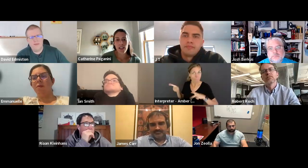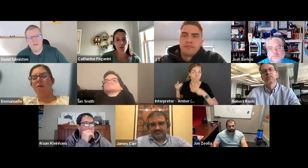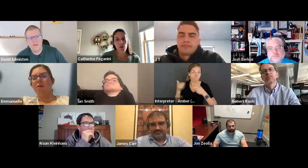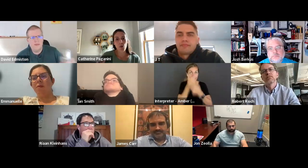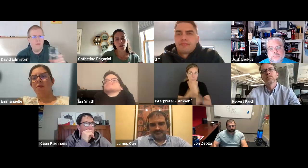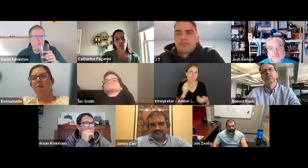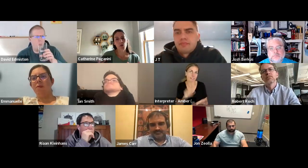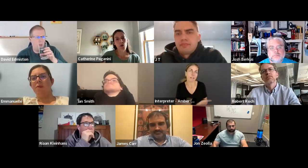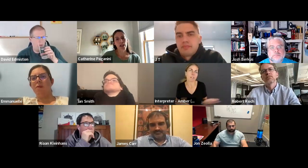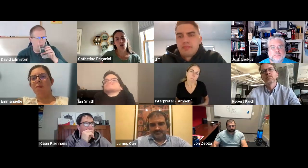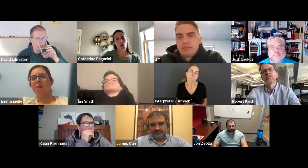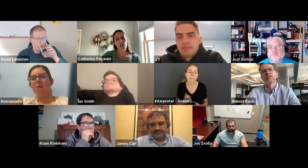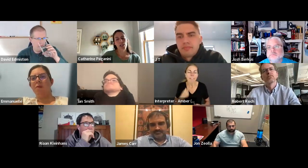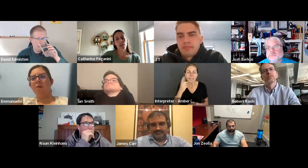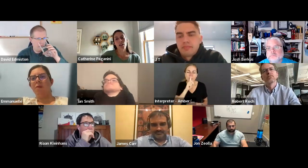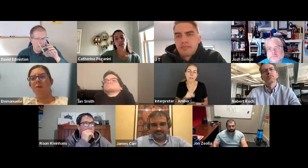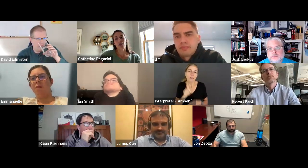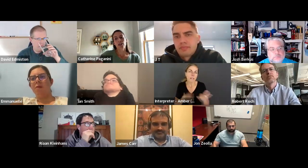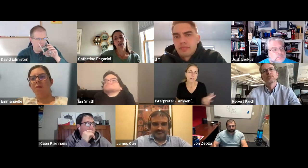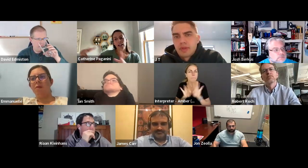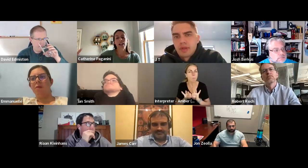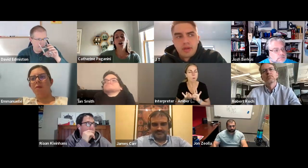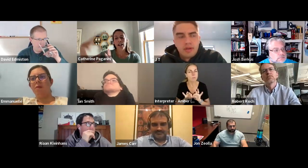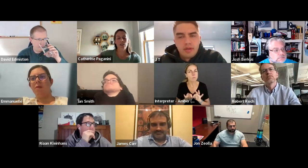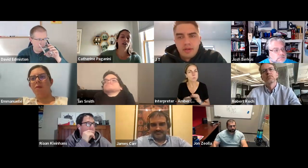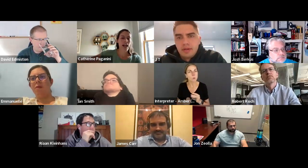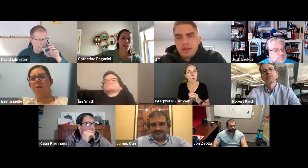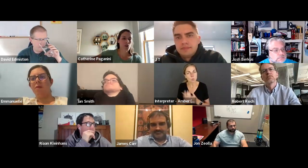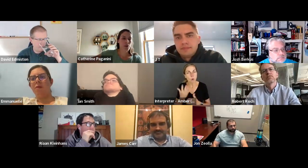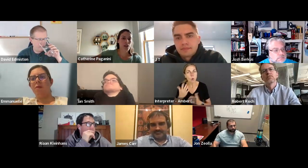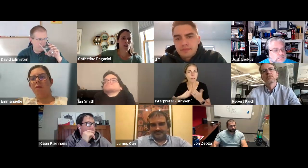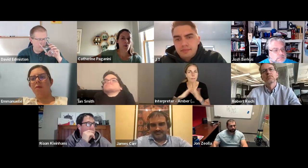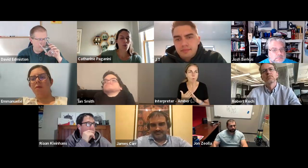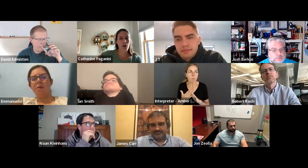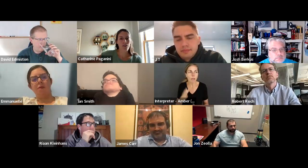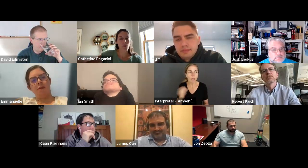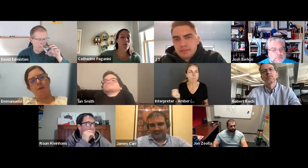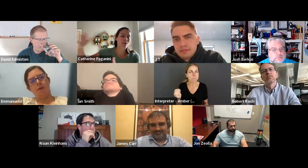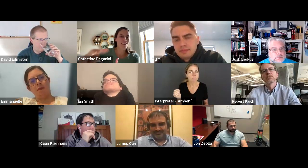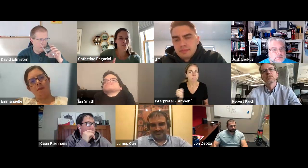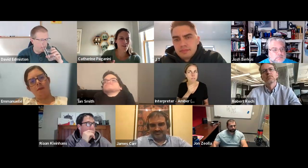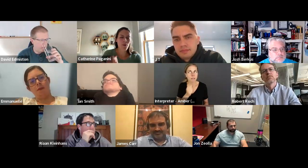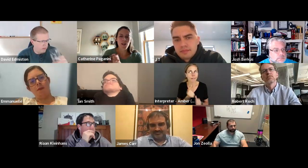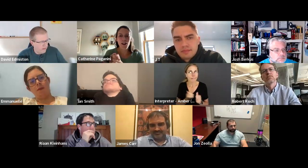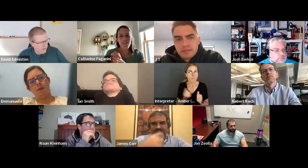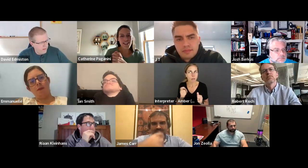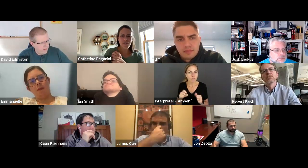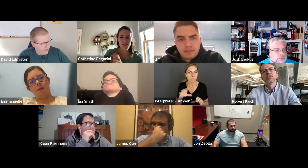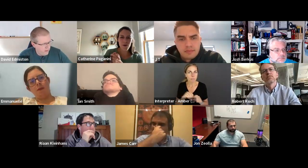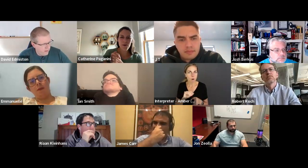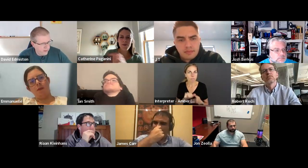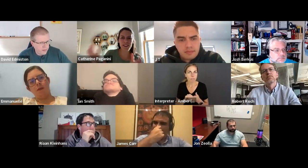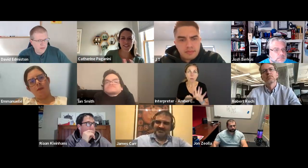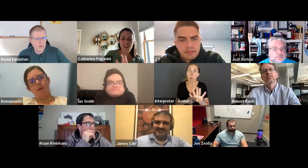so I think it's really important to grow that community. And again, not everyone has to be part of that. I mean, I would love that